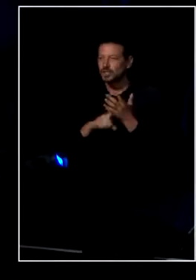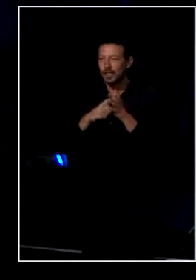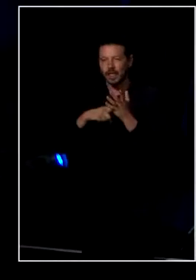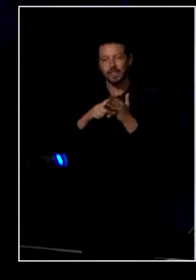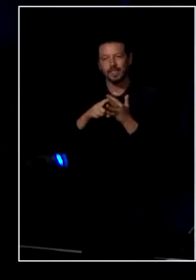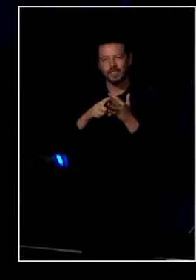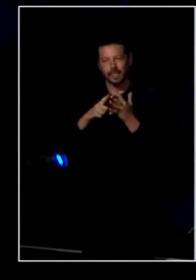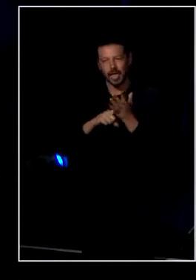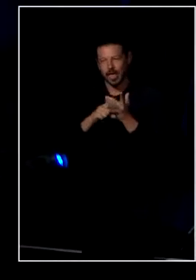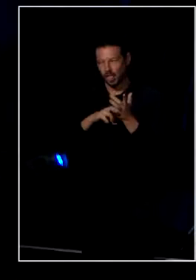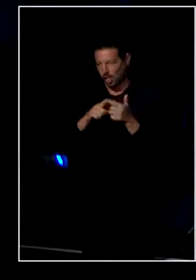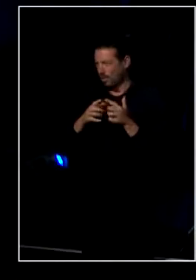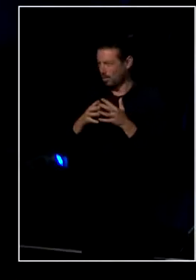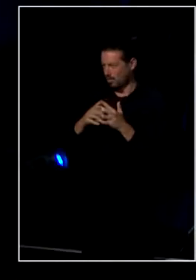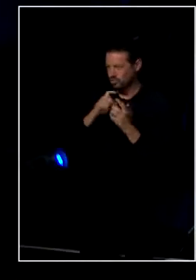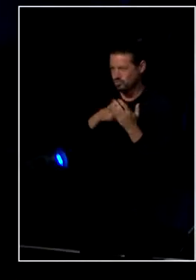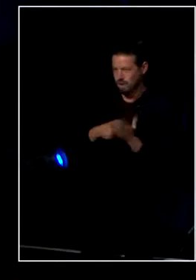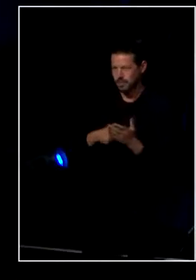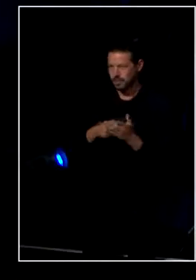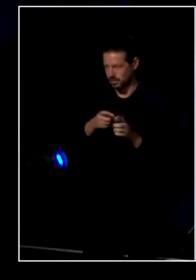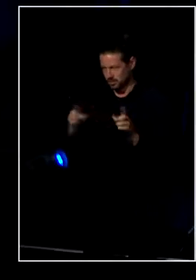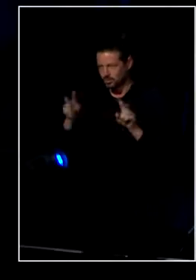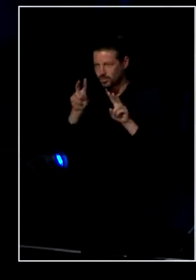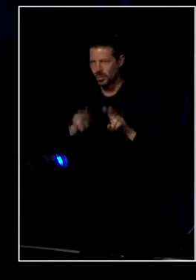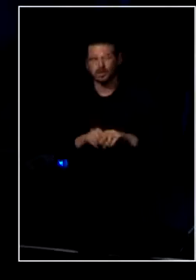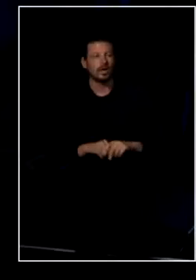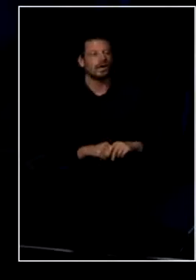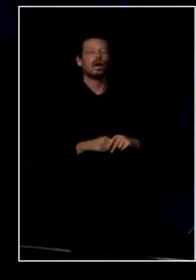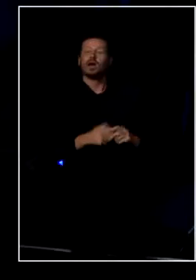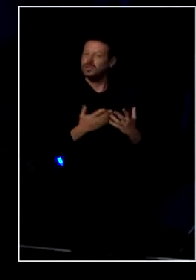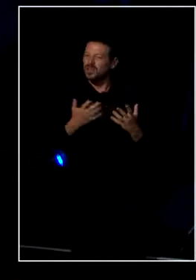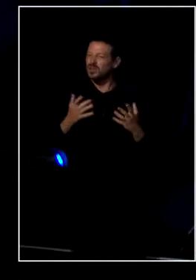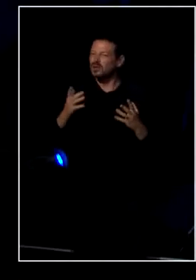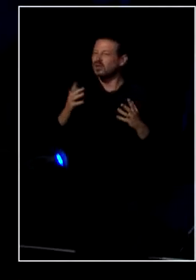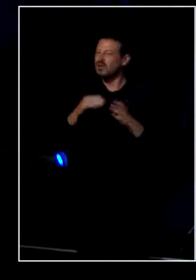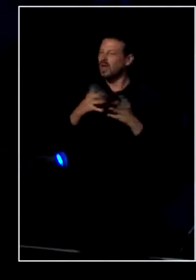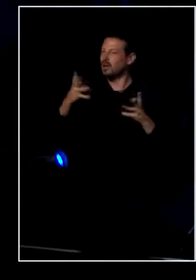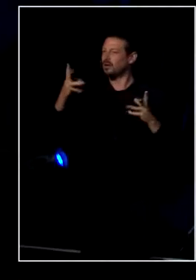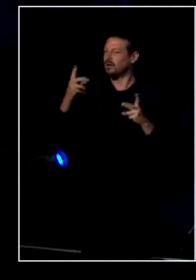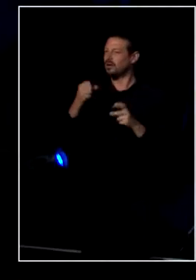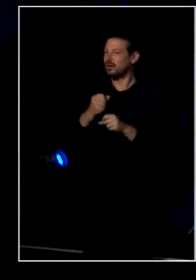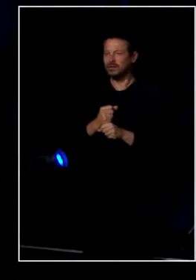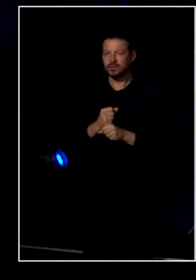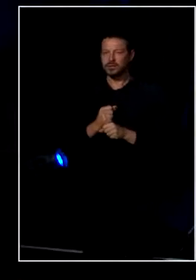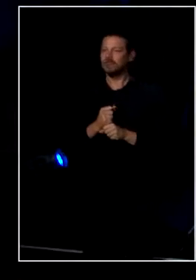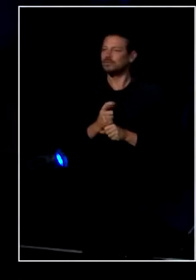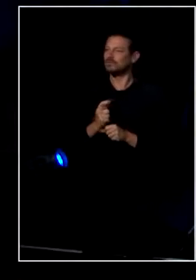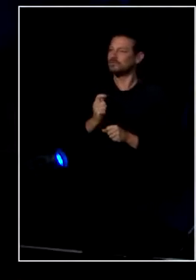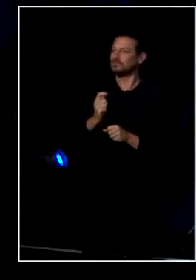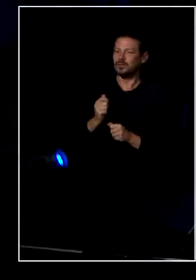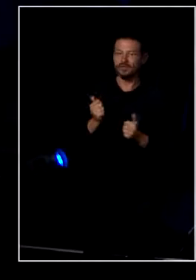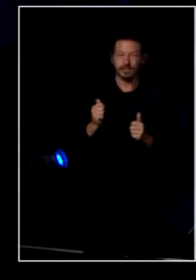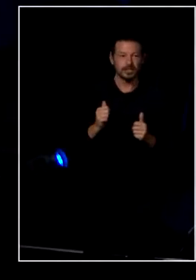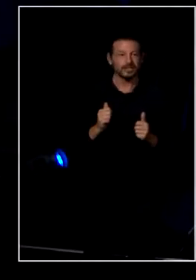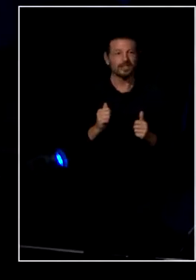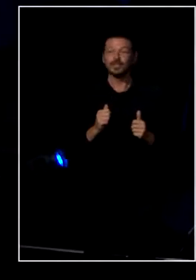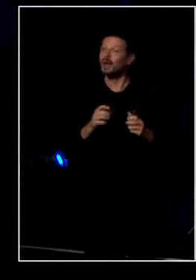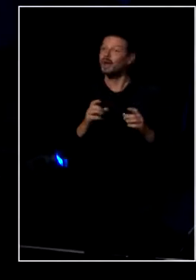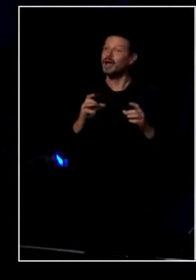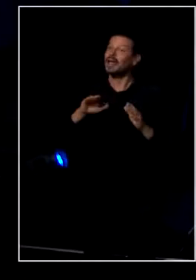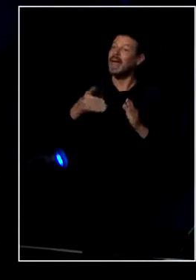to, we've kind of come to the end of our time together. Ooh. But is it the beginning of a